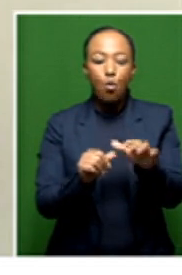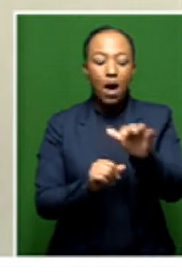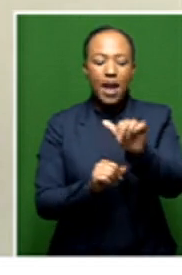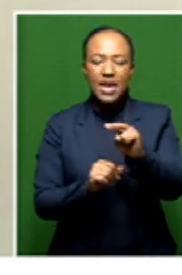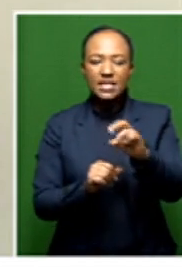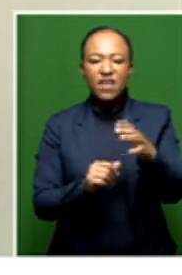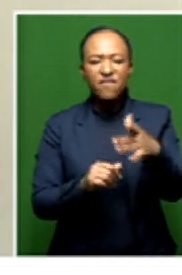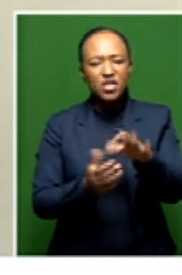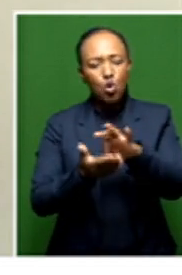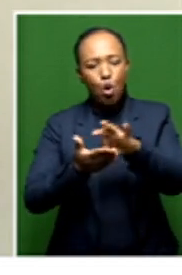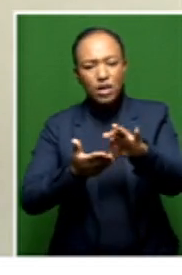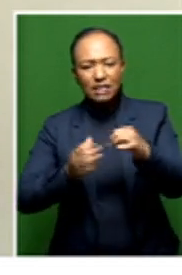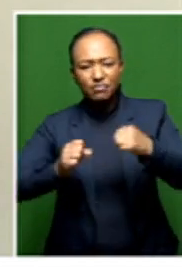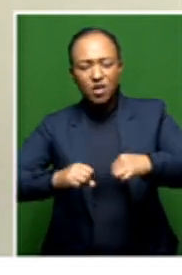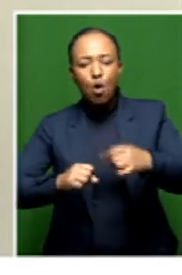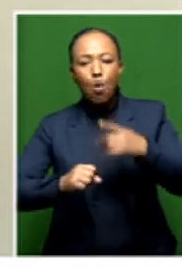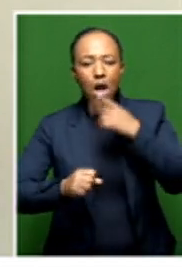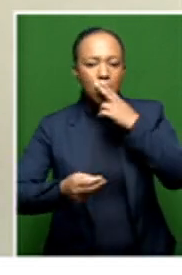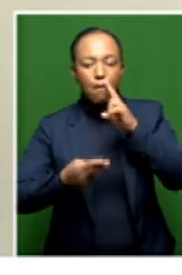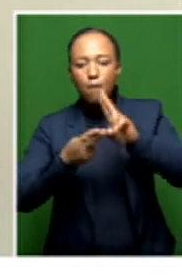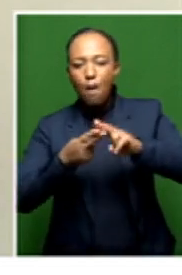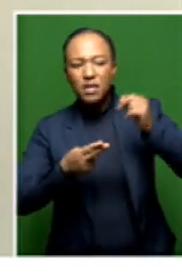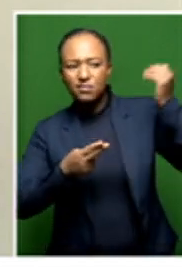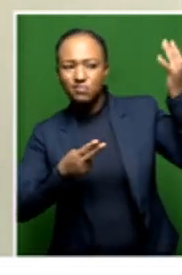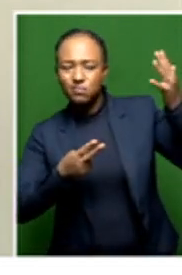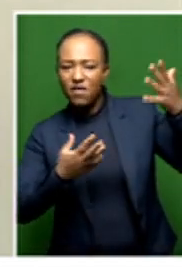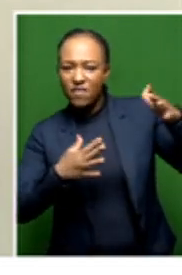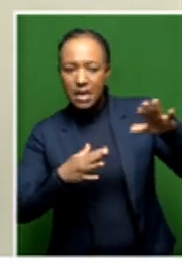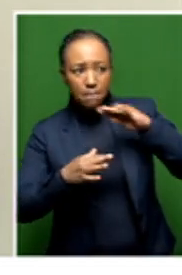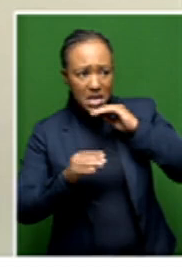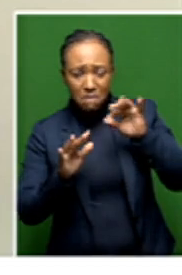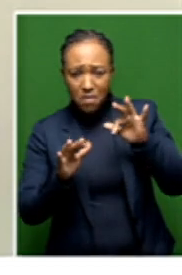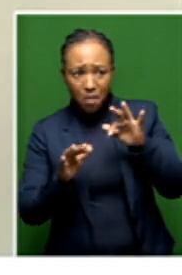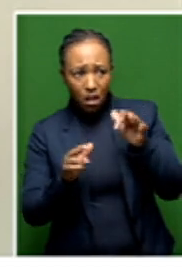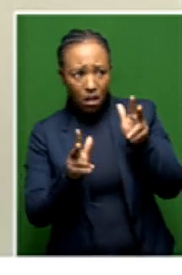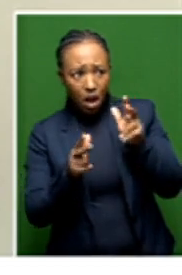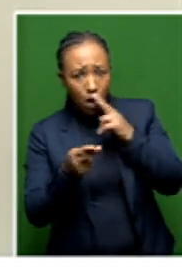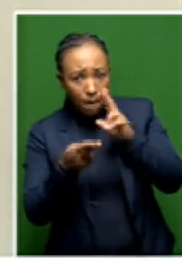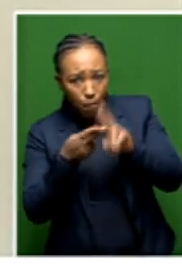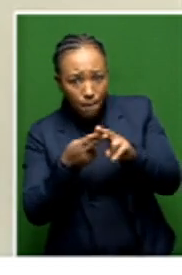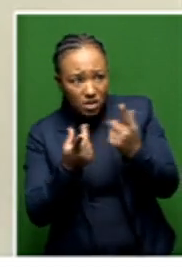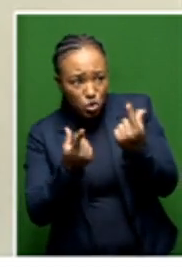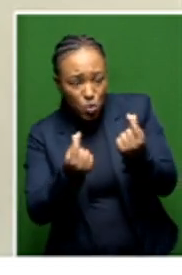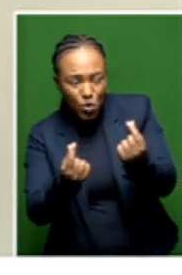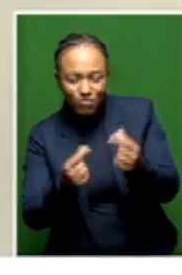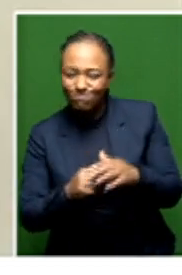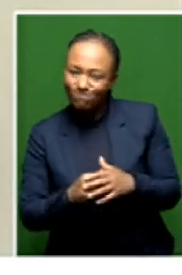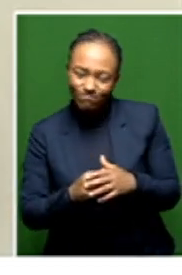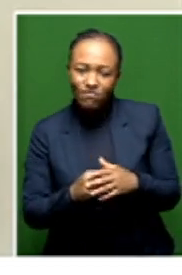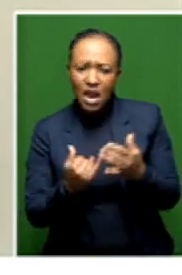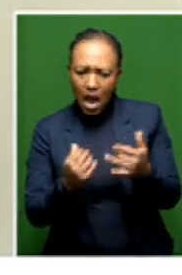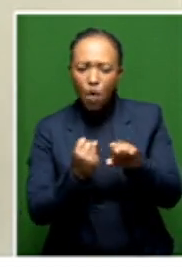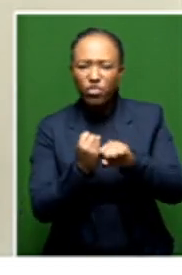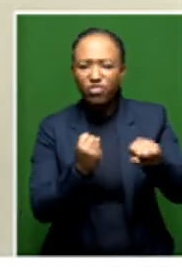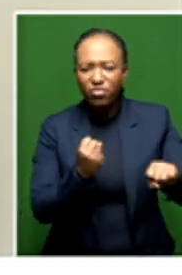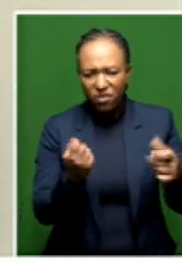signed with them, which is the manifesto. Those things are going to be derailed. Hence, it is important. Hence, even in our